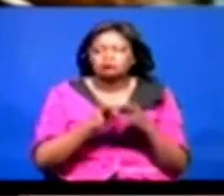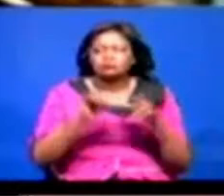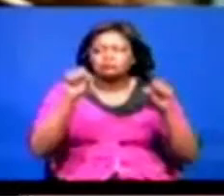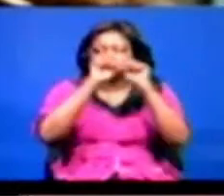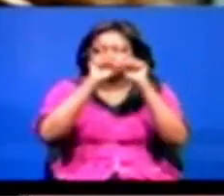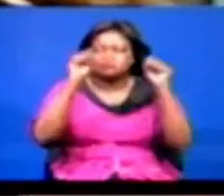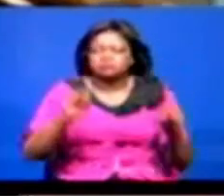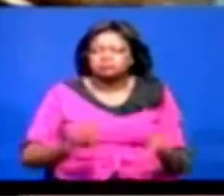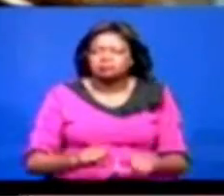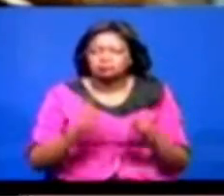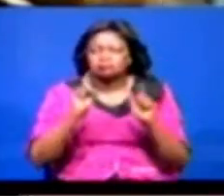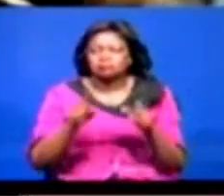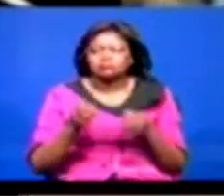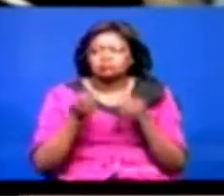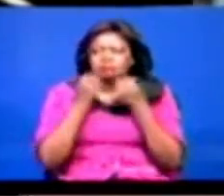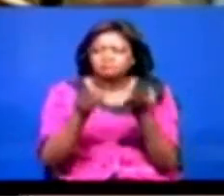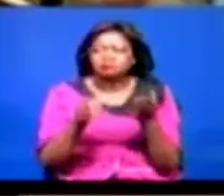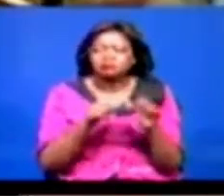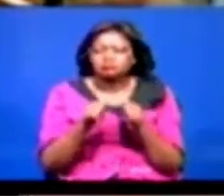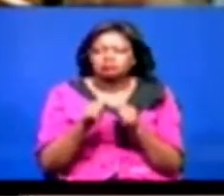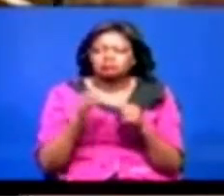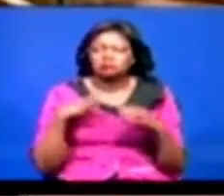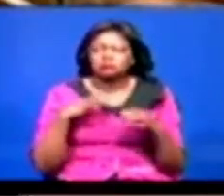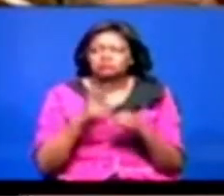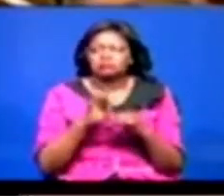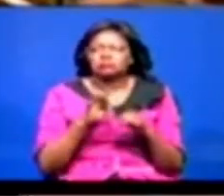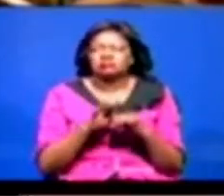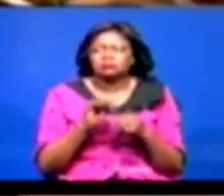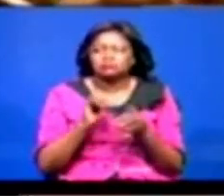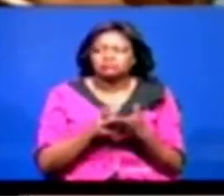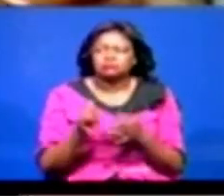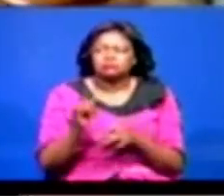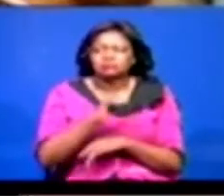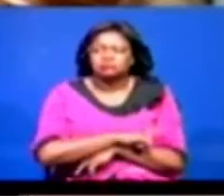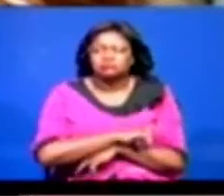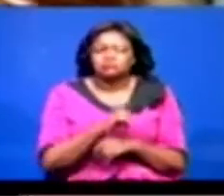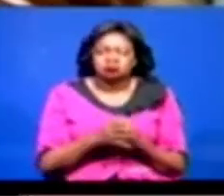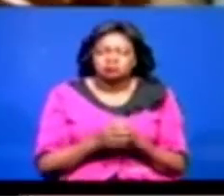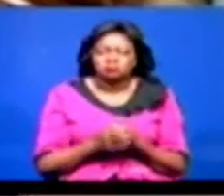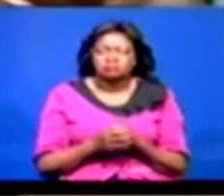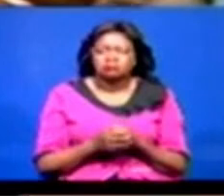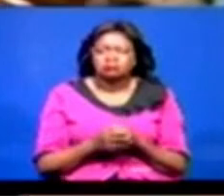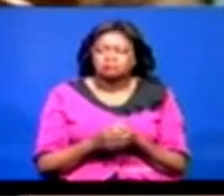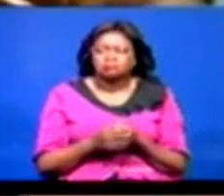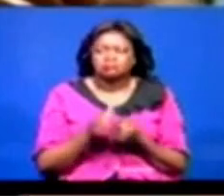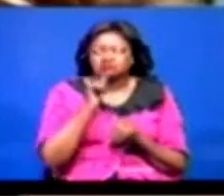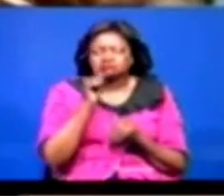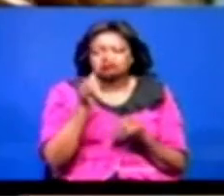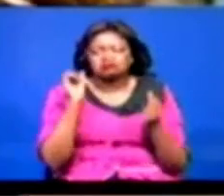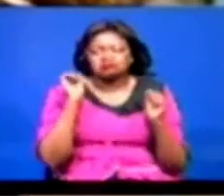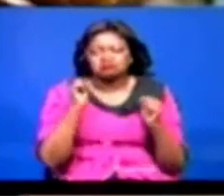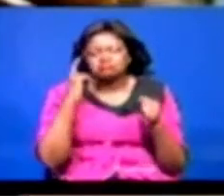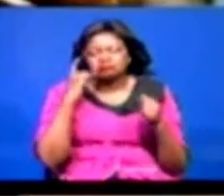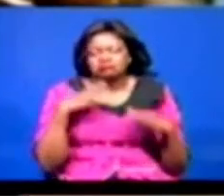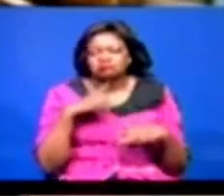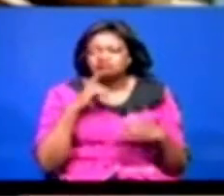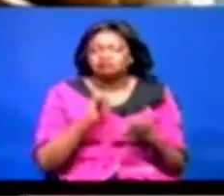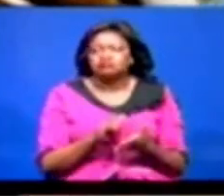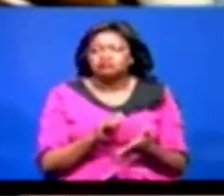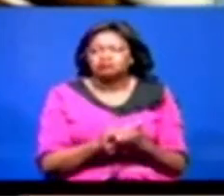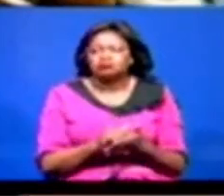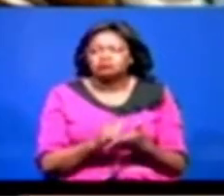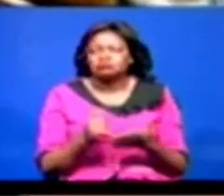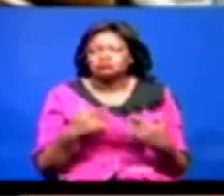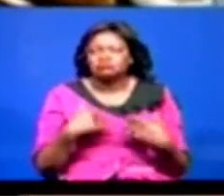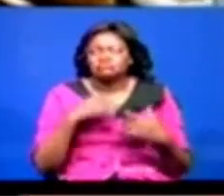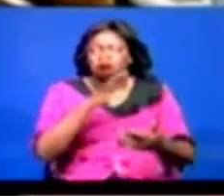information in relation to the voter turnout of that day. It may not be practical for somebody to say that they have the